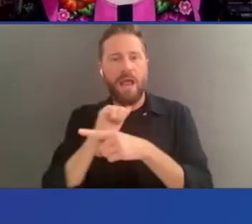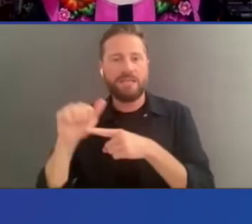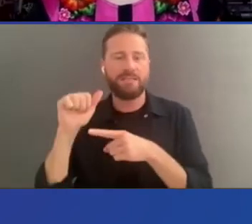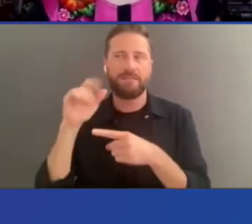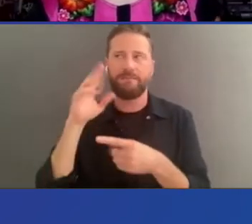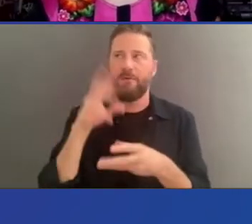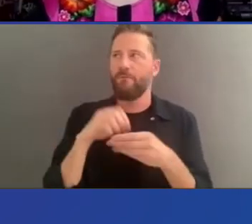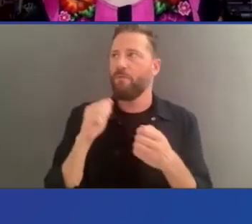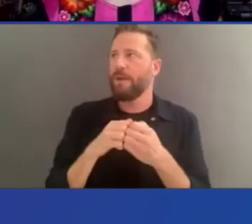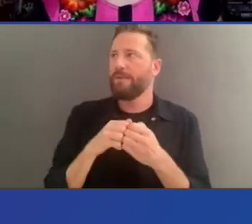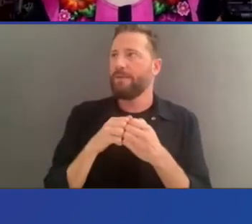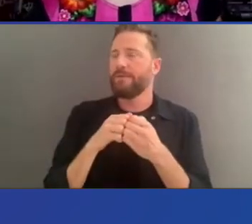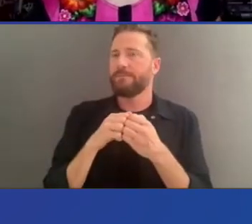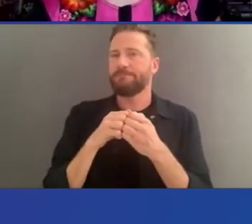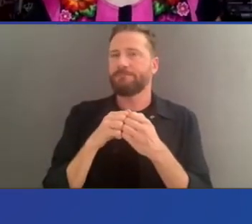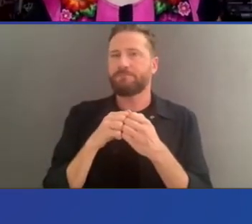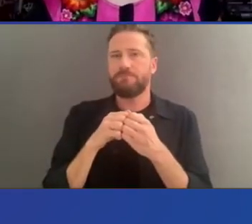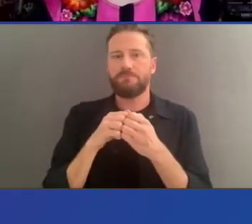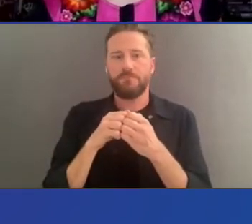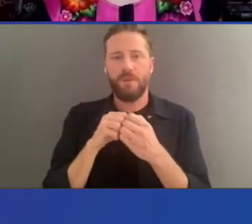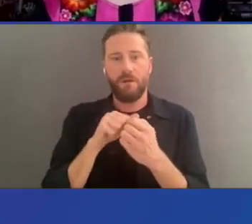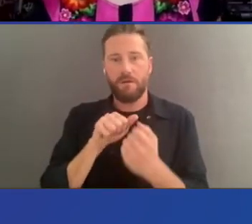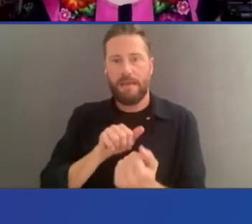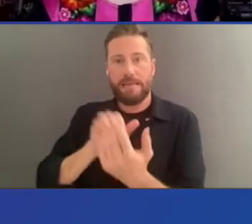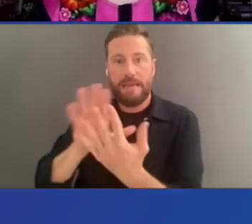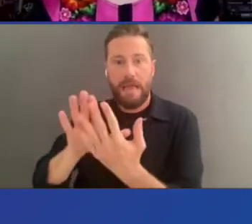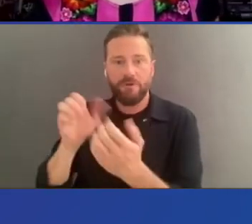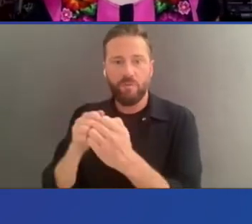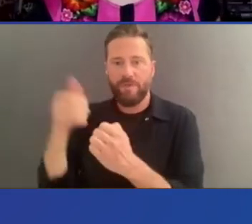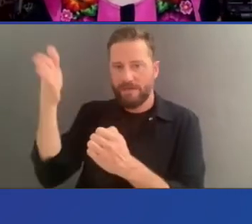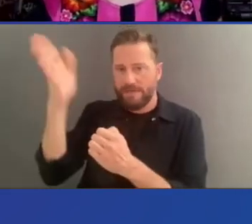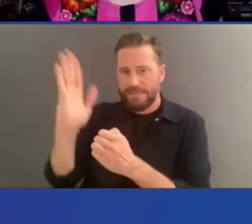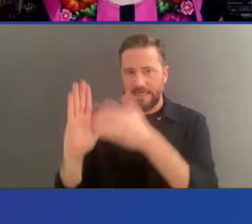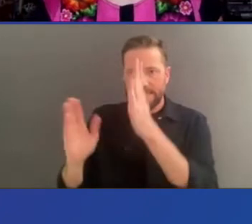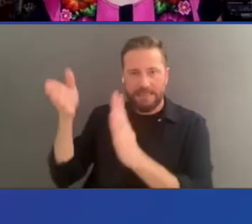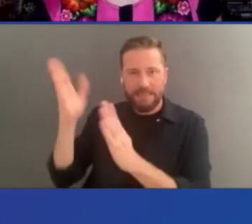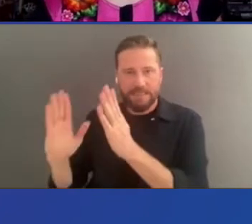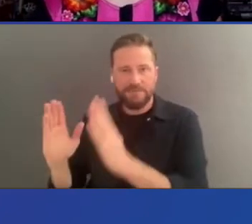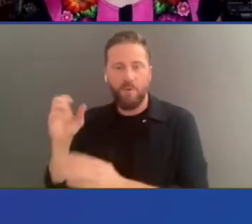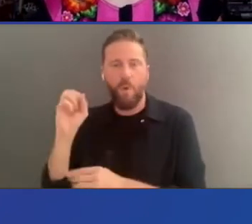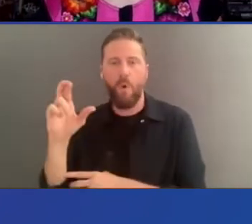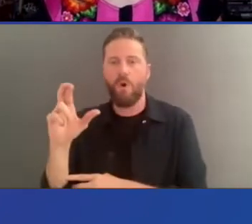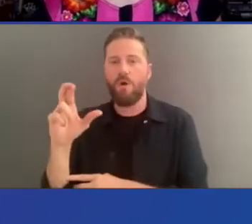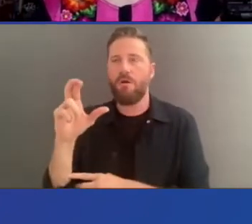everything from encounters with deities to